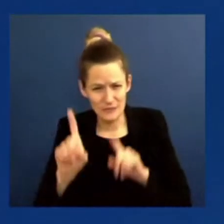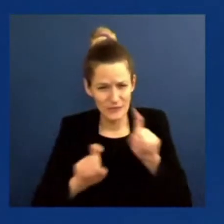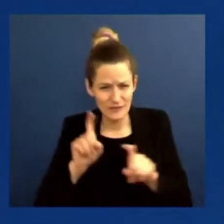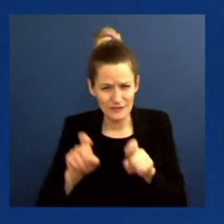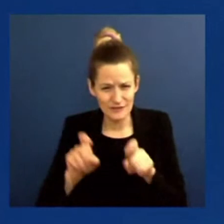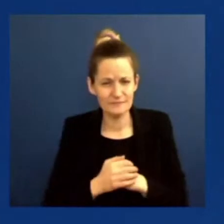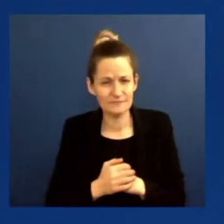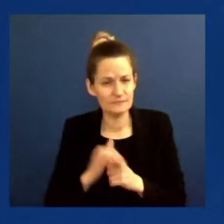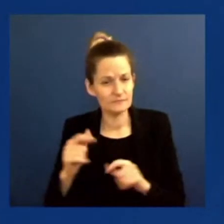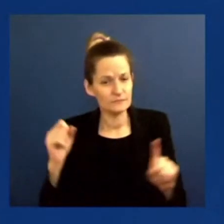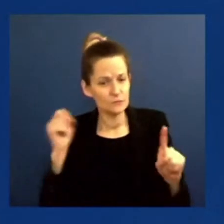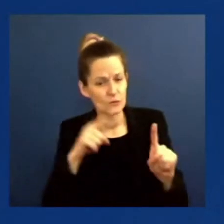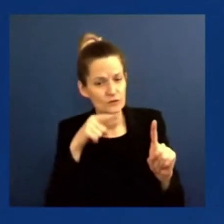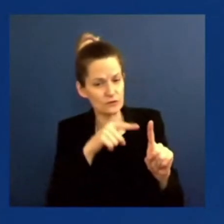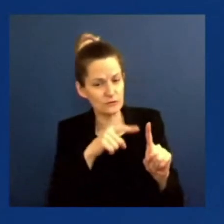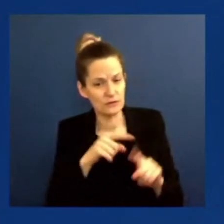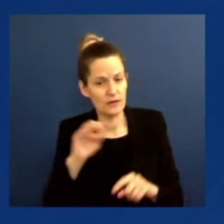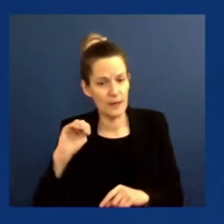NPR.